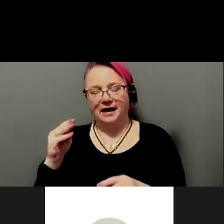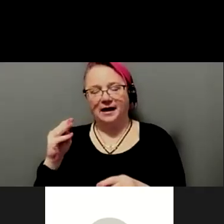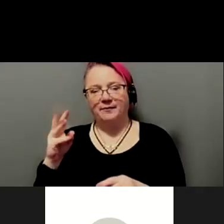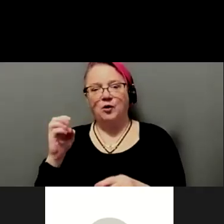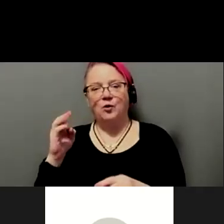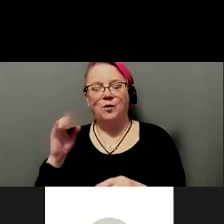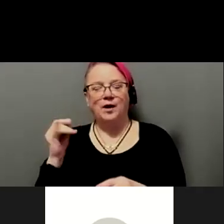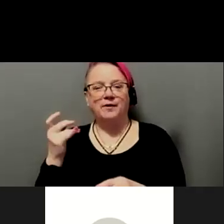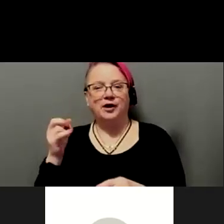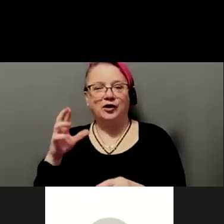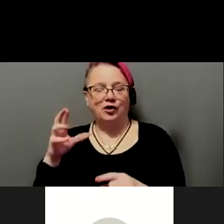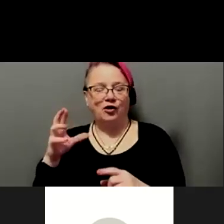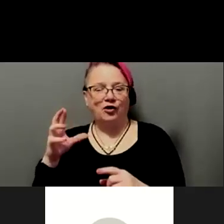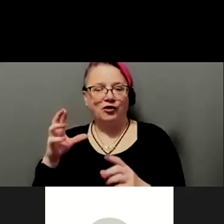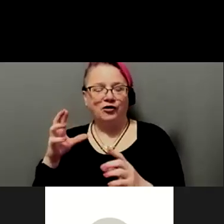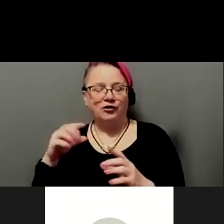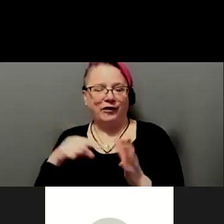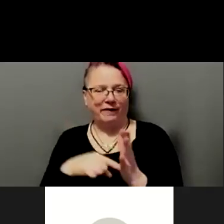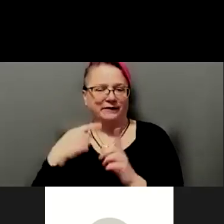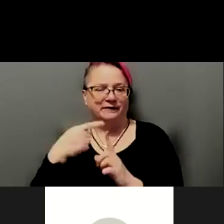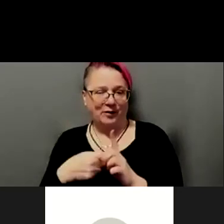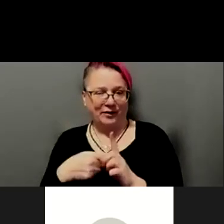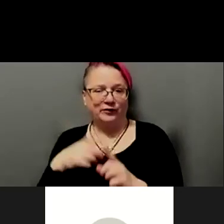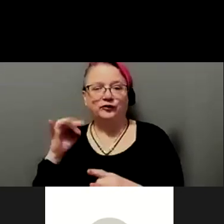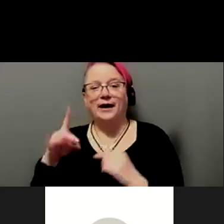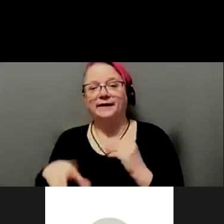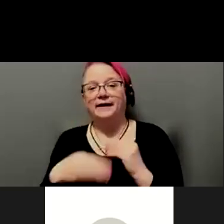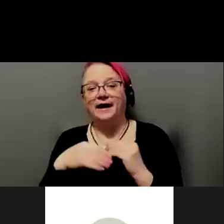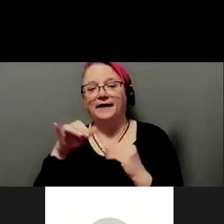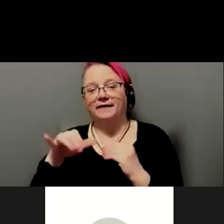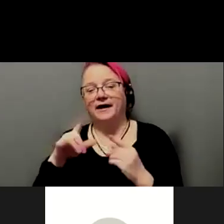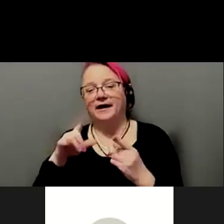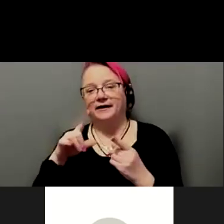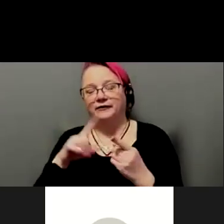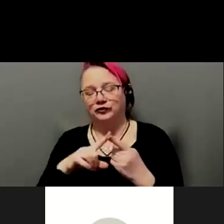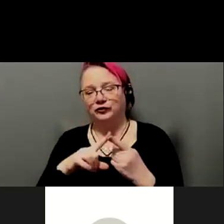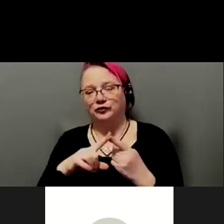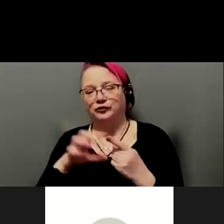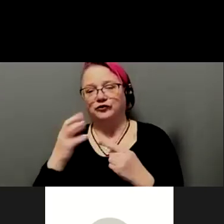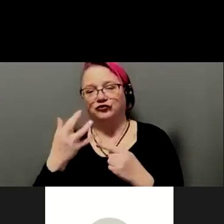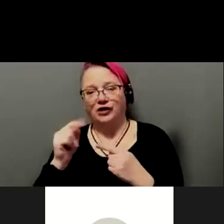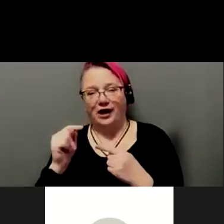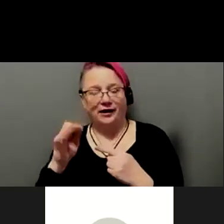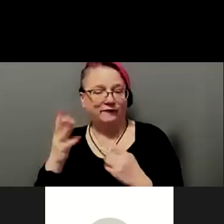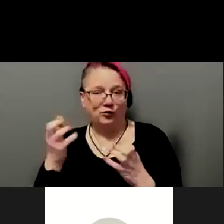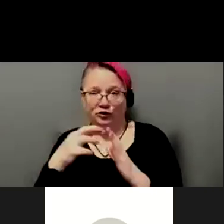month. So I did put that link in the chat if you would like to register. We're also having